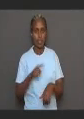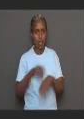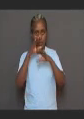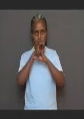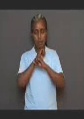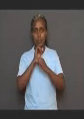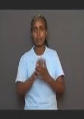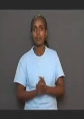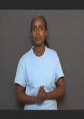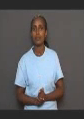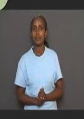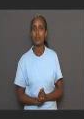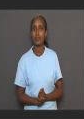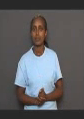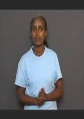Time's up.